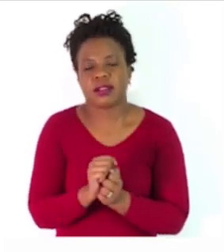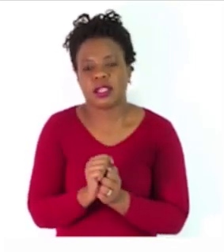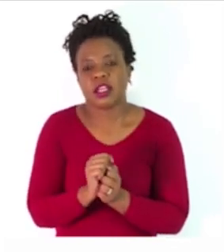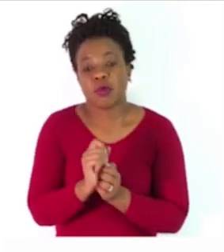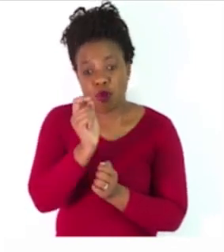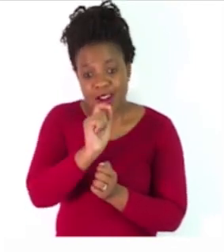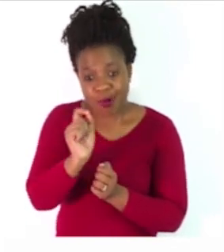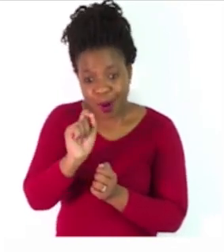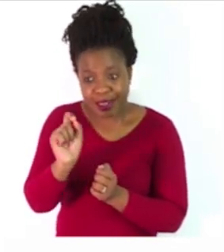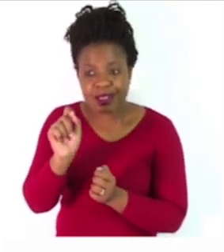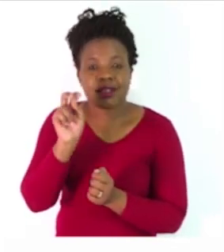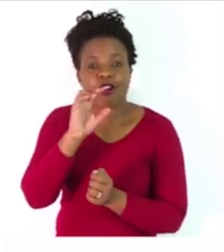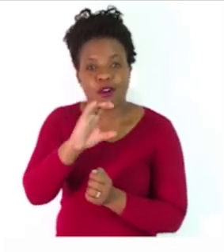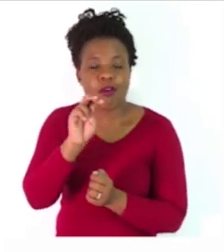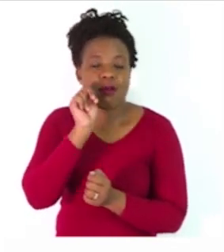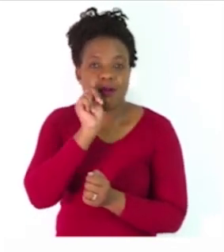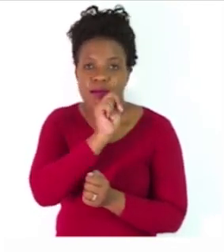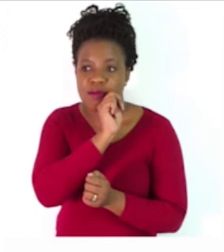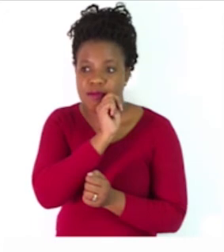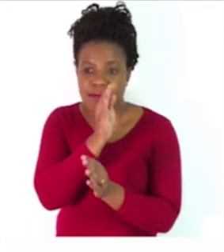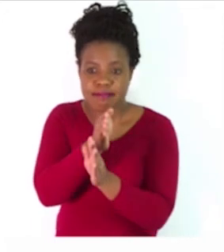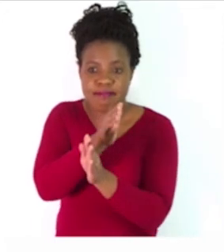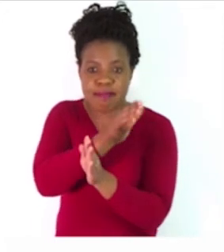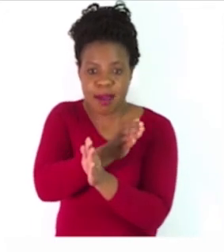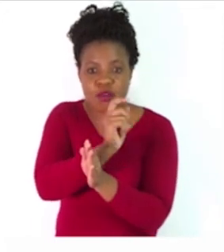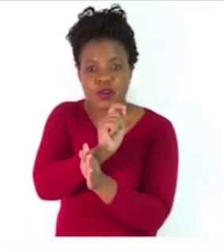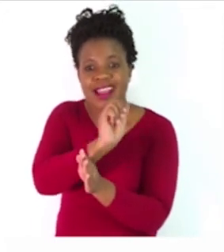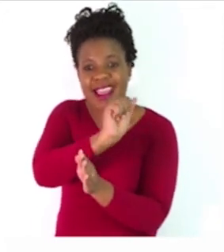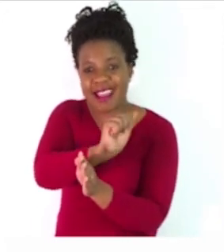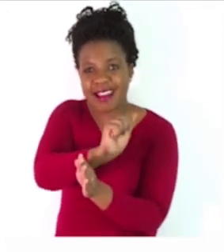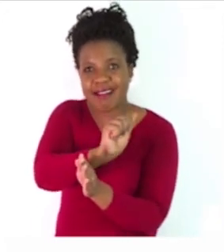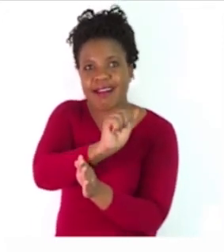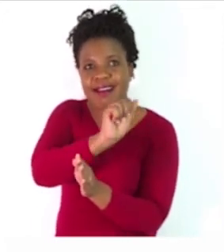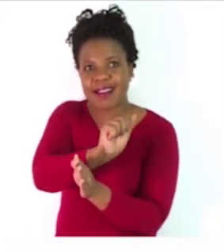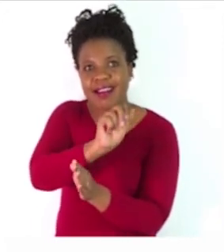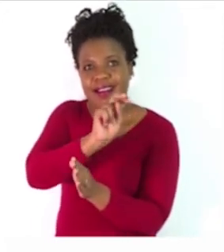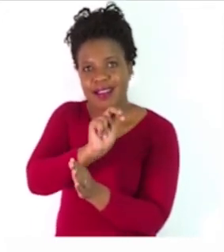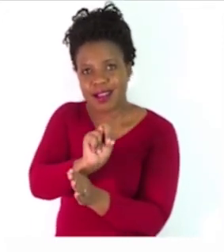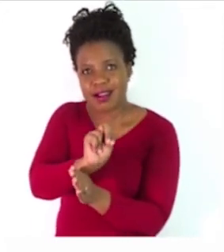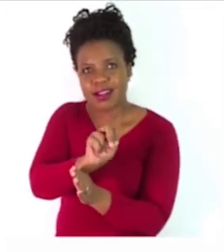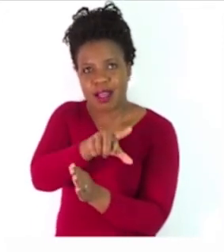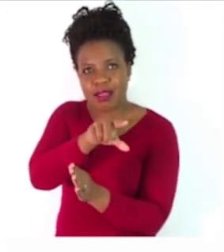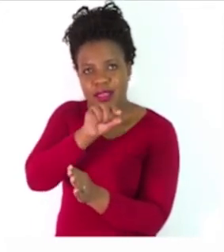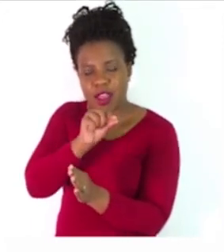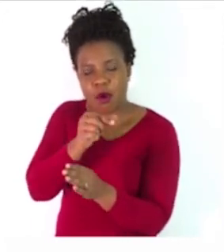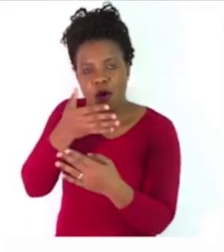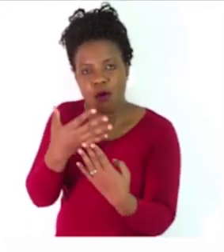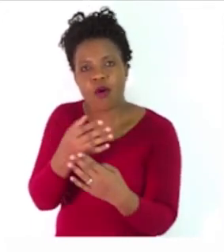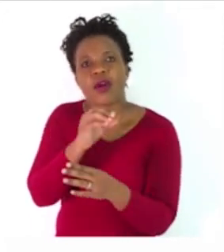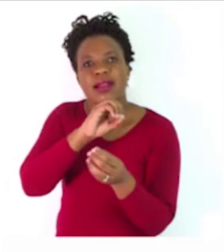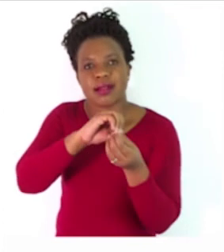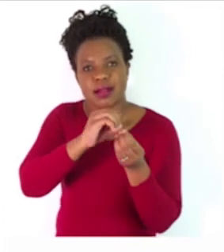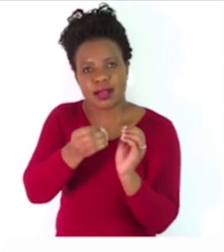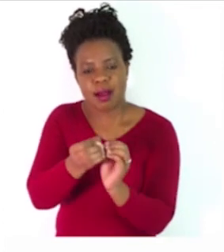N, V, or a number in front of a countable noun. Right,